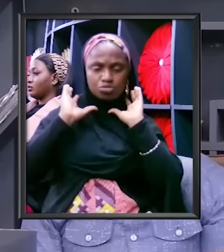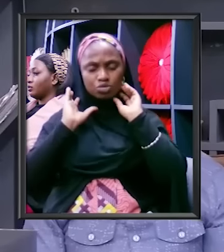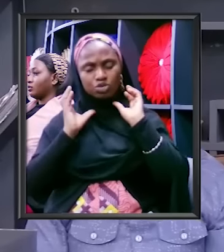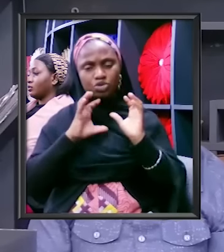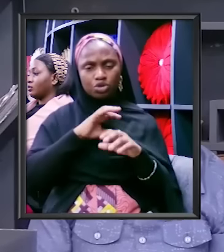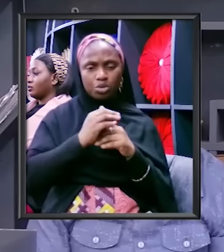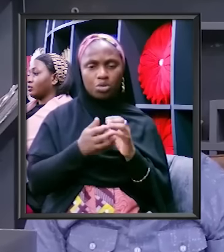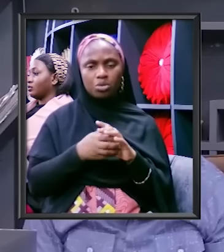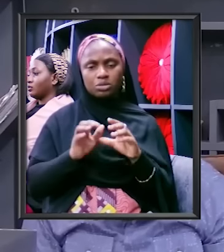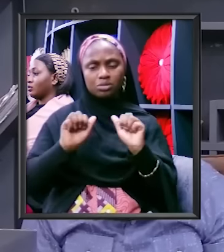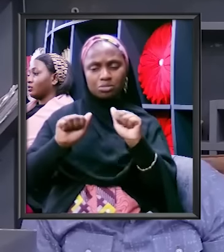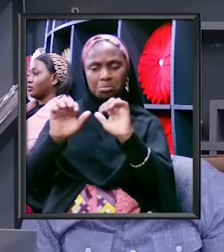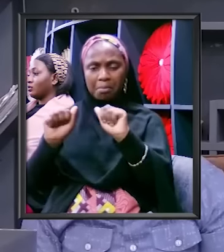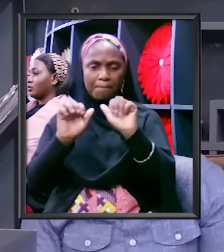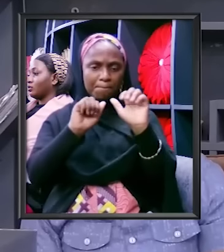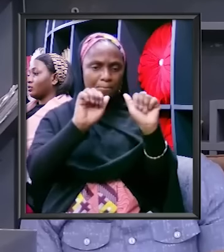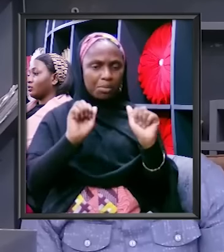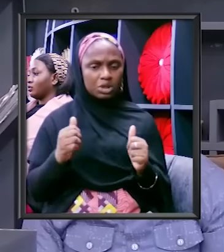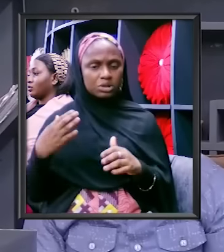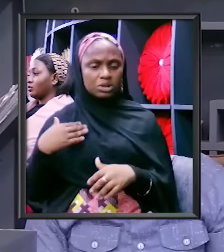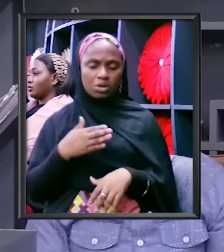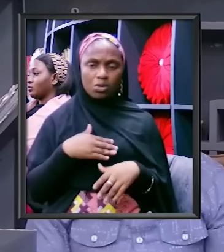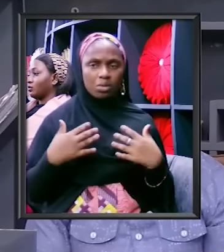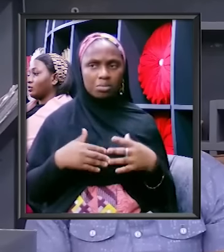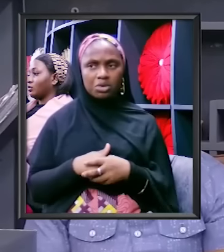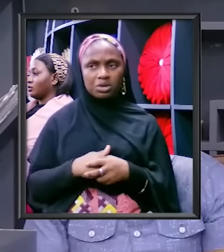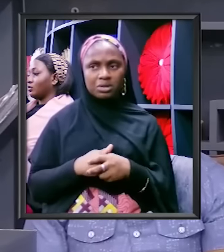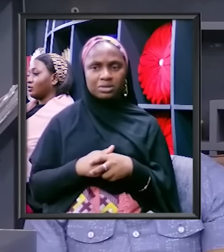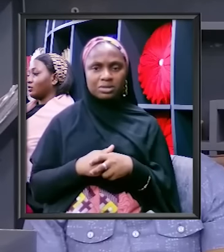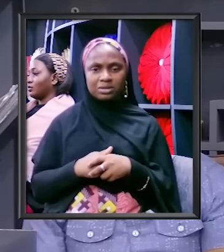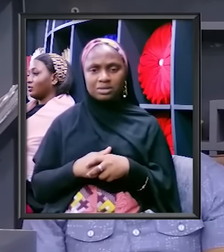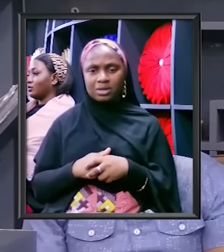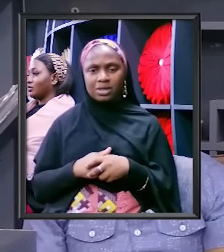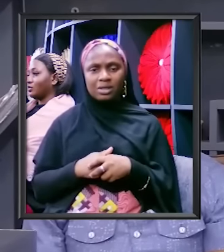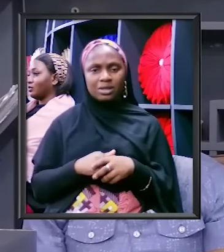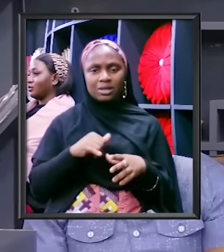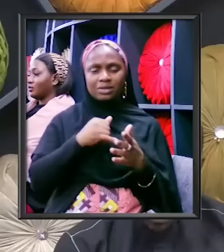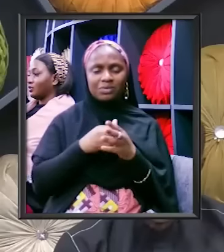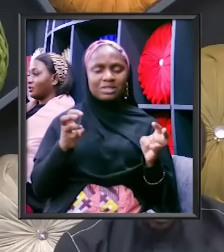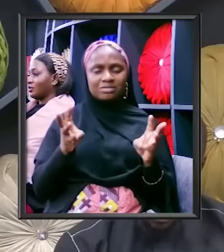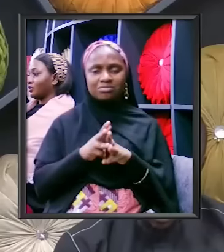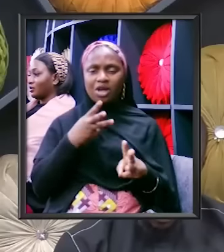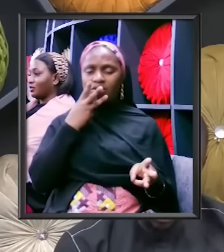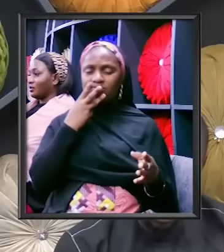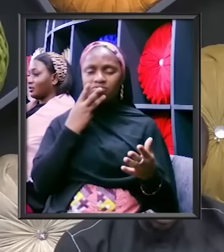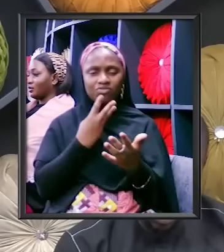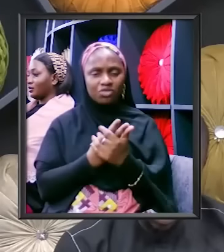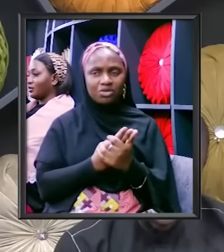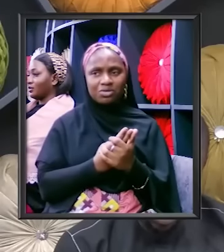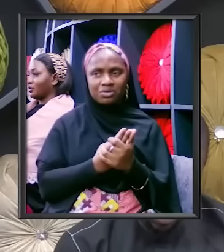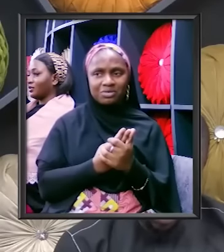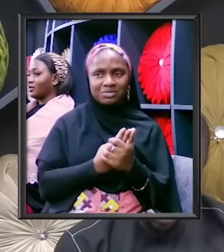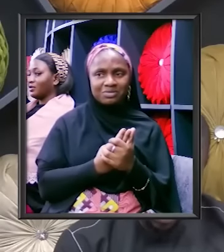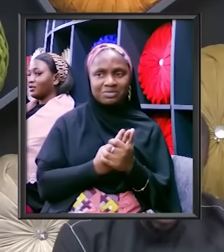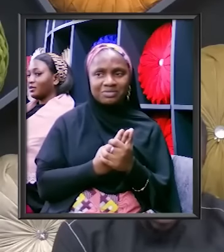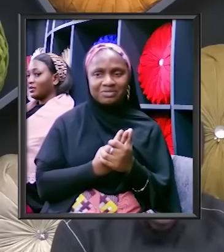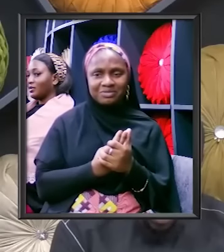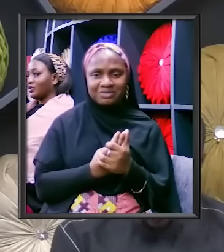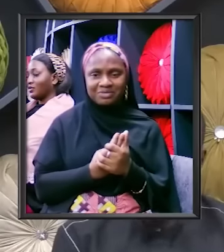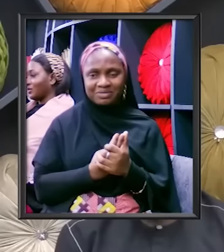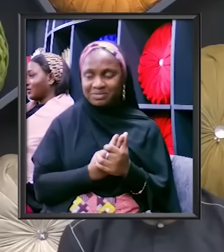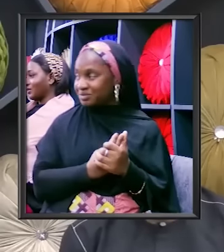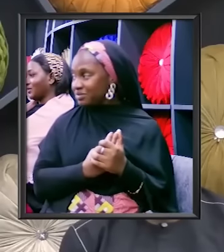You see, you can't tell them, they make they massage their subordinate's body. Oh. So it was just a fun. Oh. Why you not bring Tommy